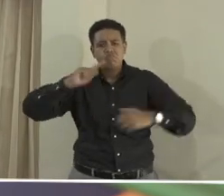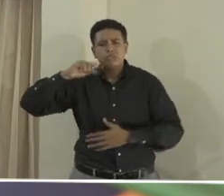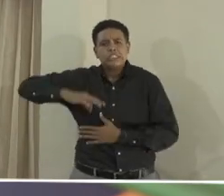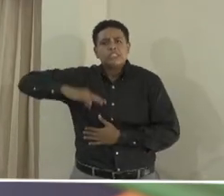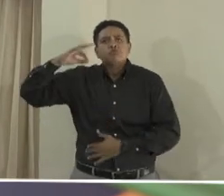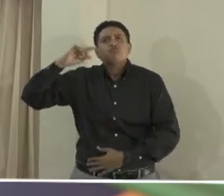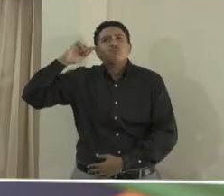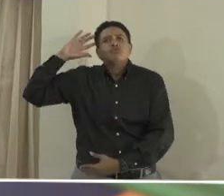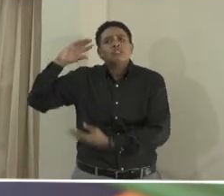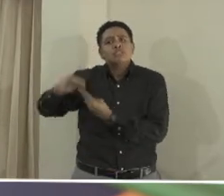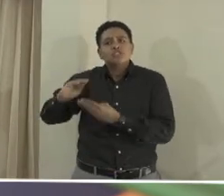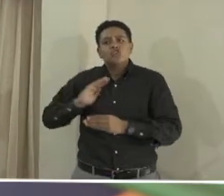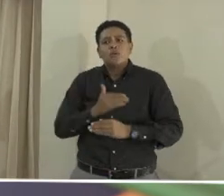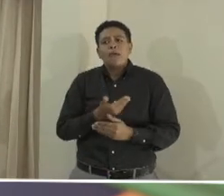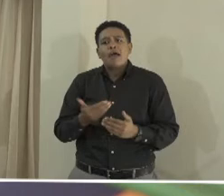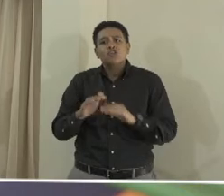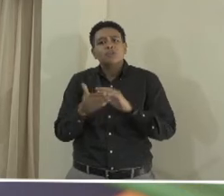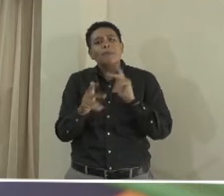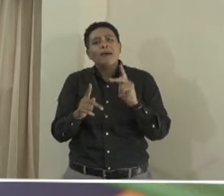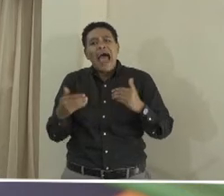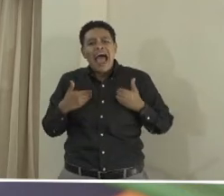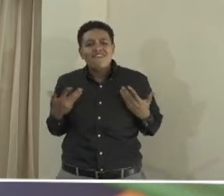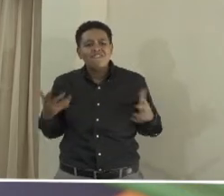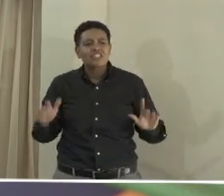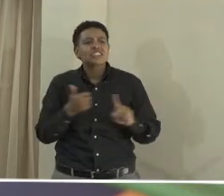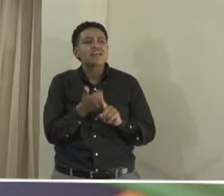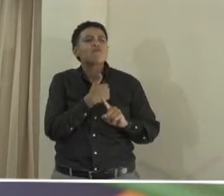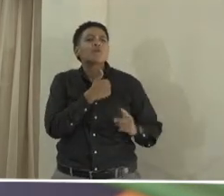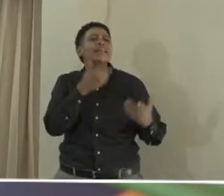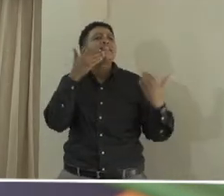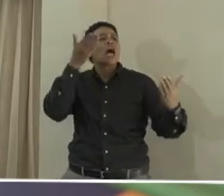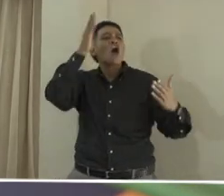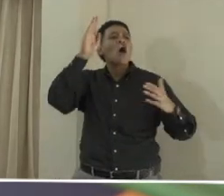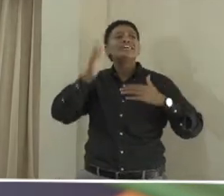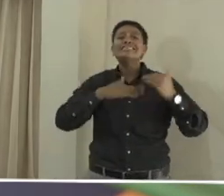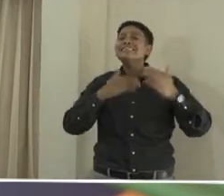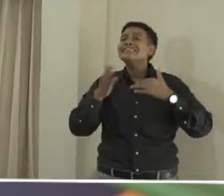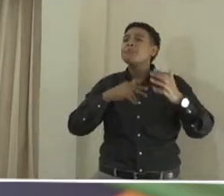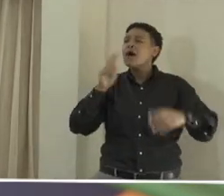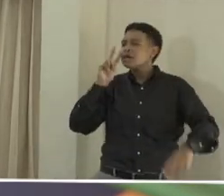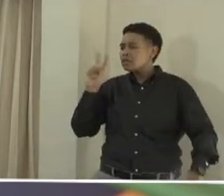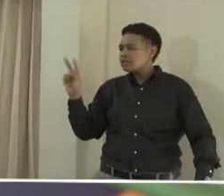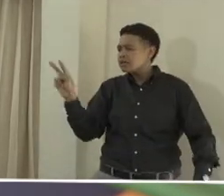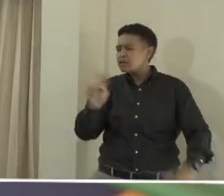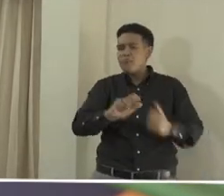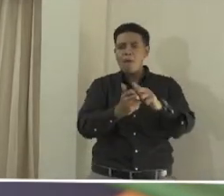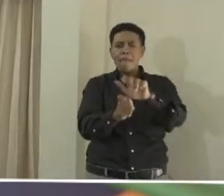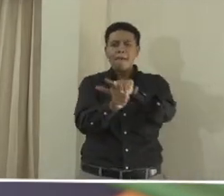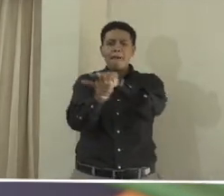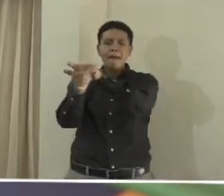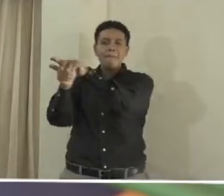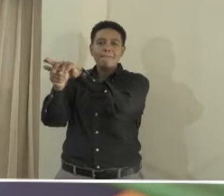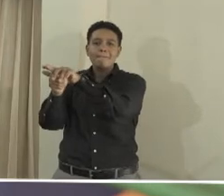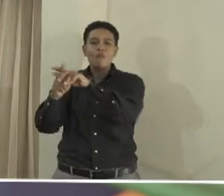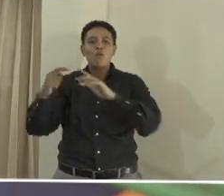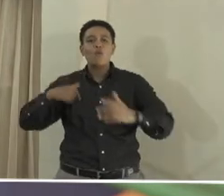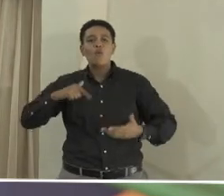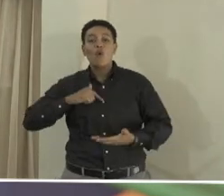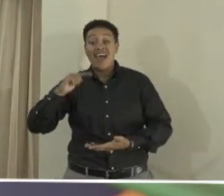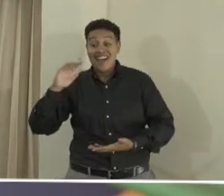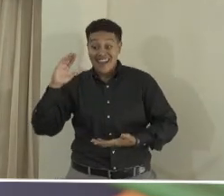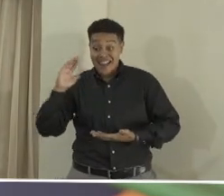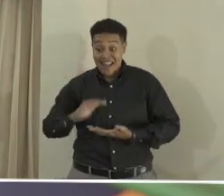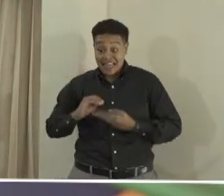that we Jamaicans have. And we thank God that despite it all, we are less in the physical, but we